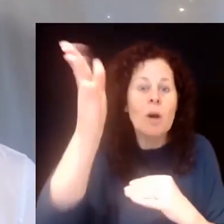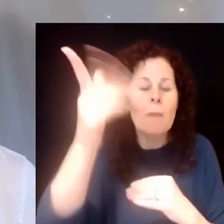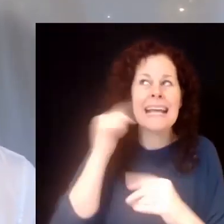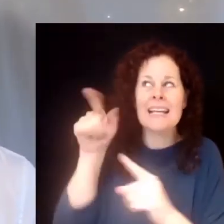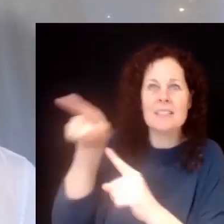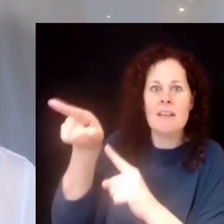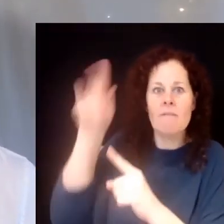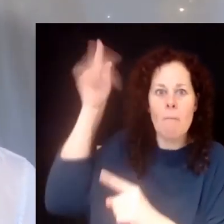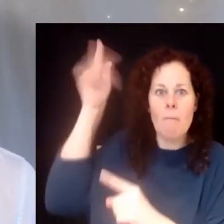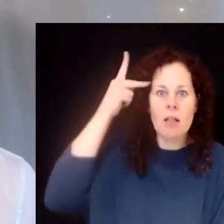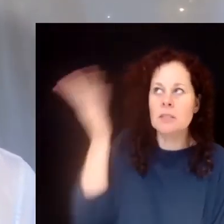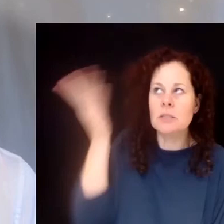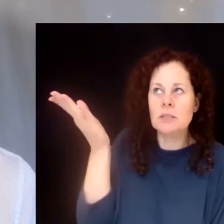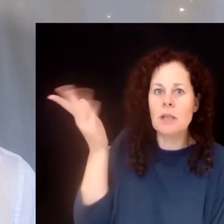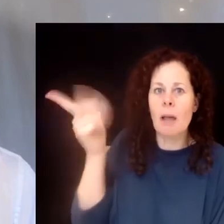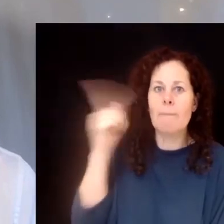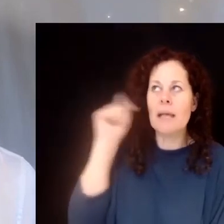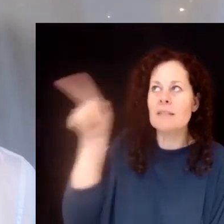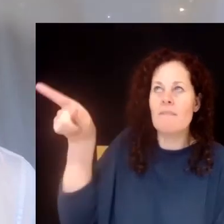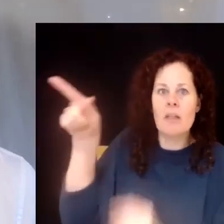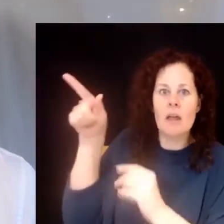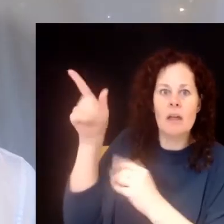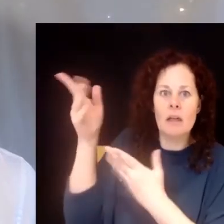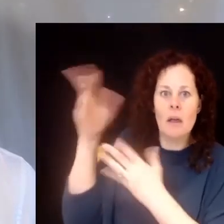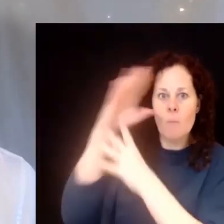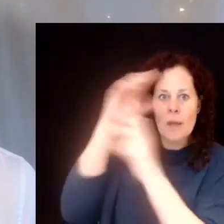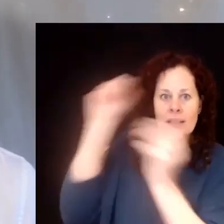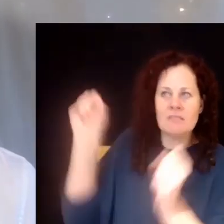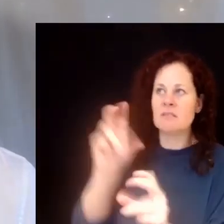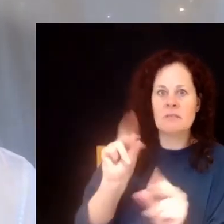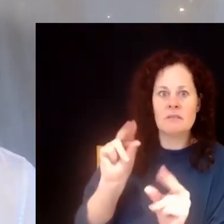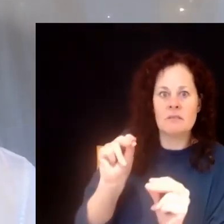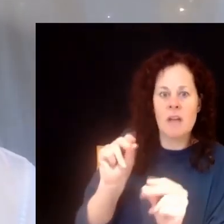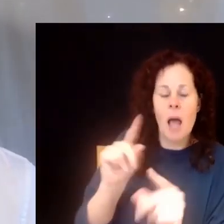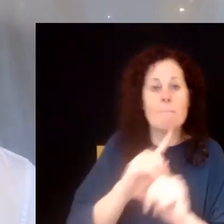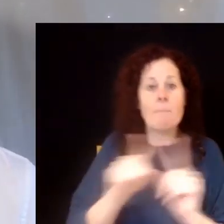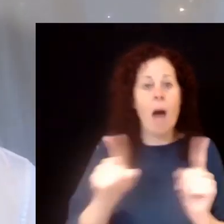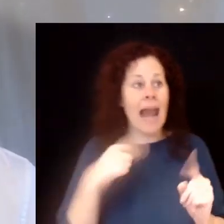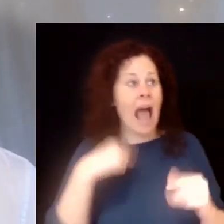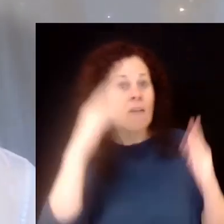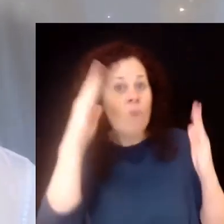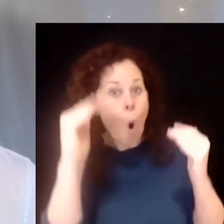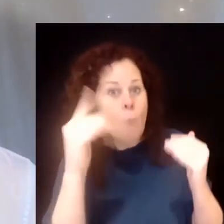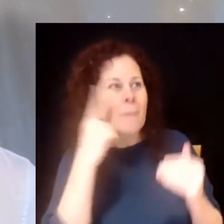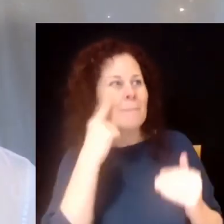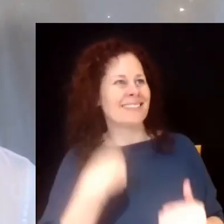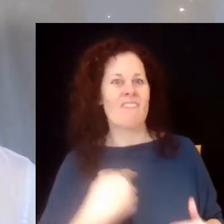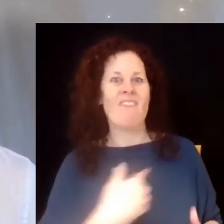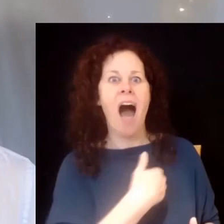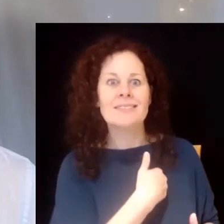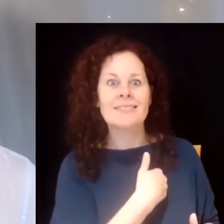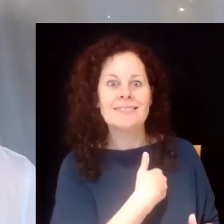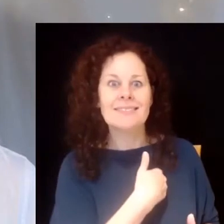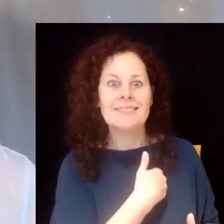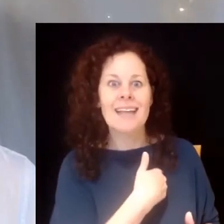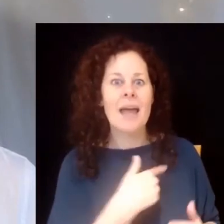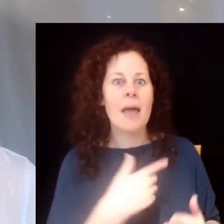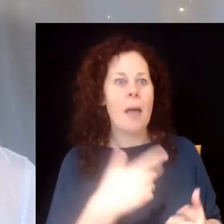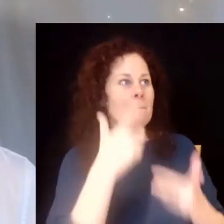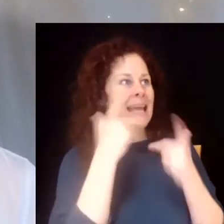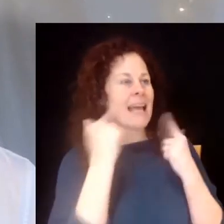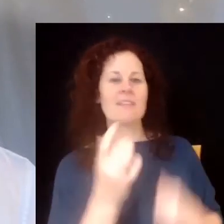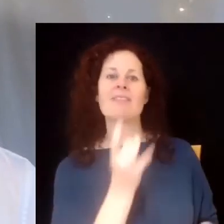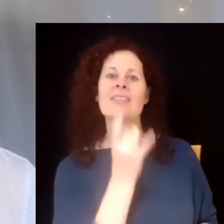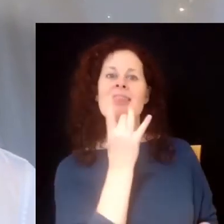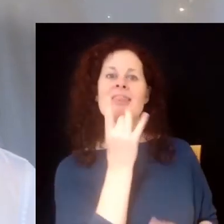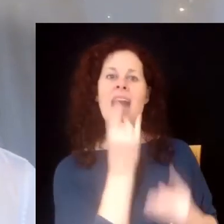for our future because of our government. I do not have hope for our future because of politicians. I believe in our future because